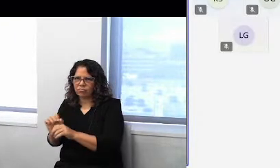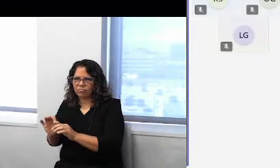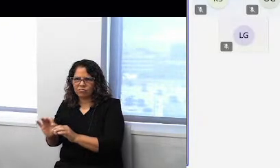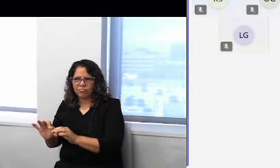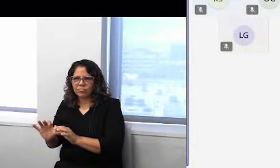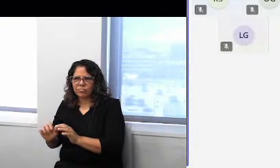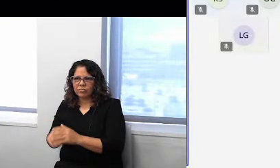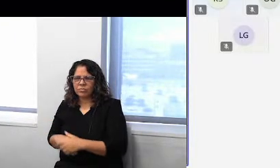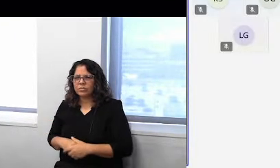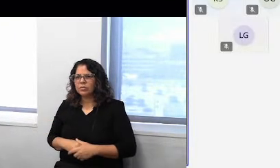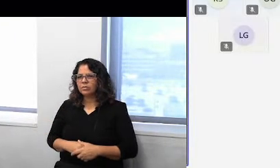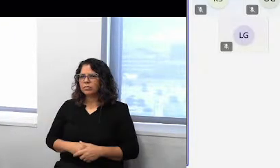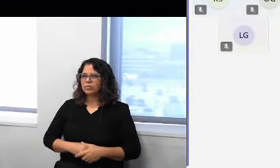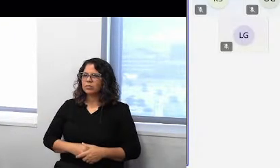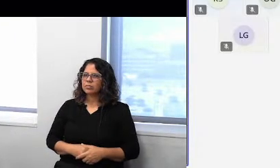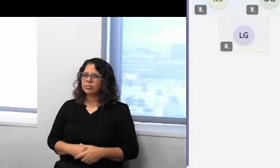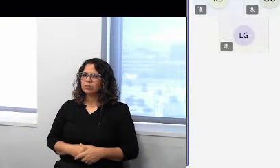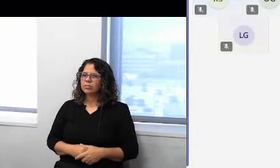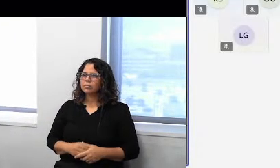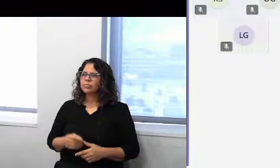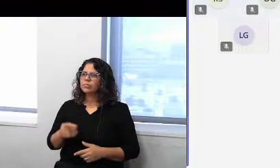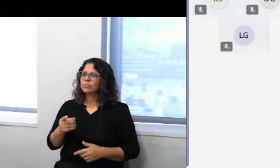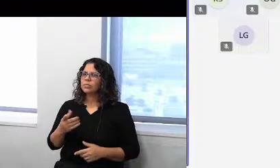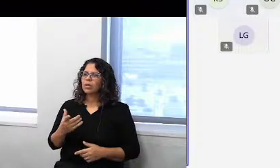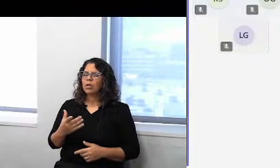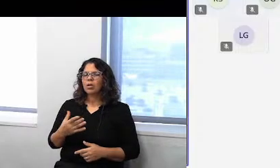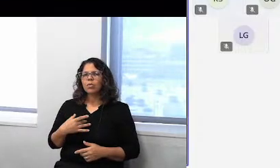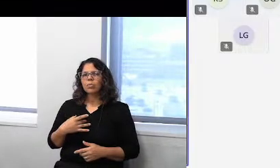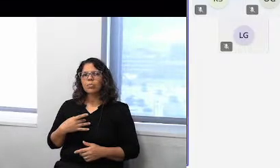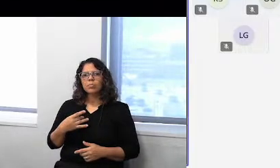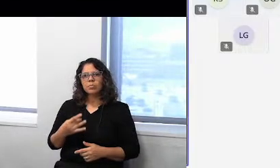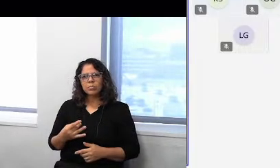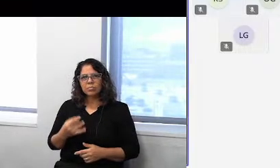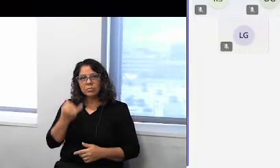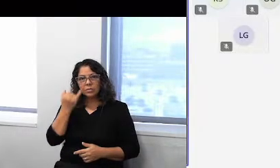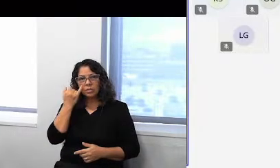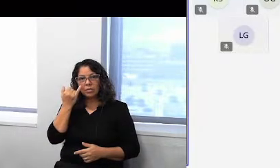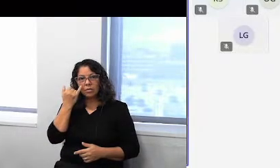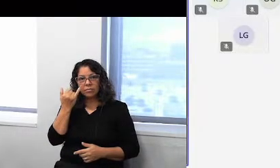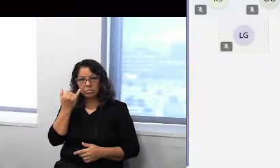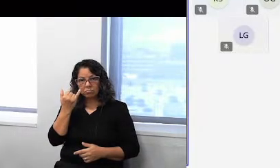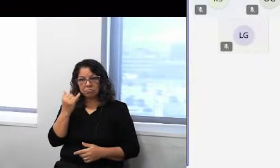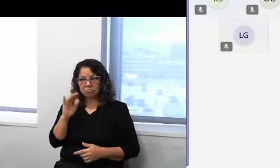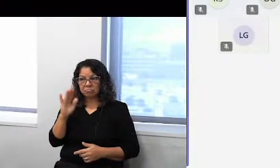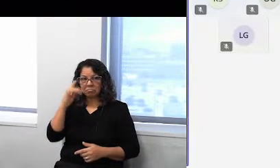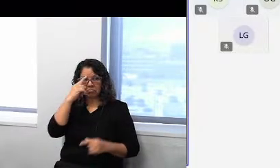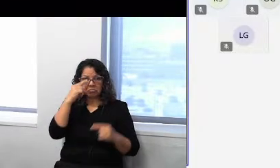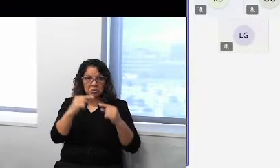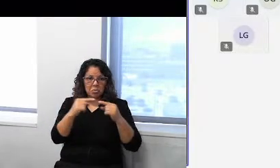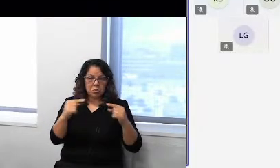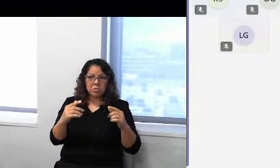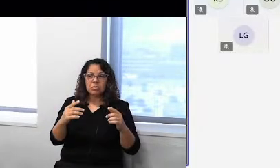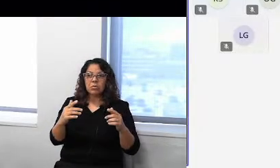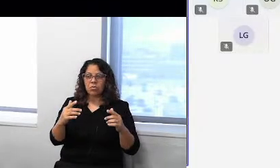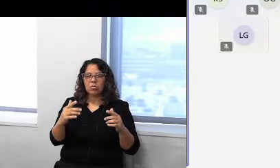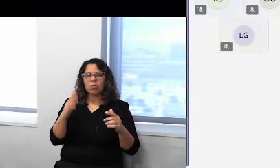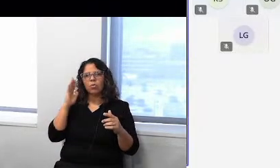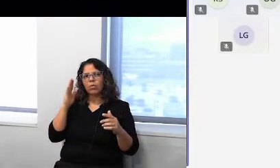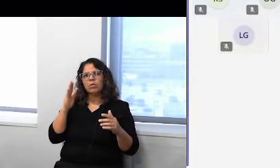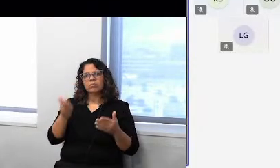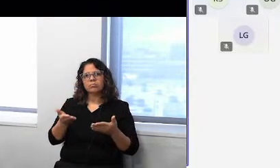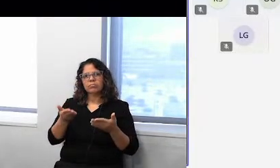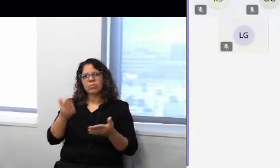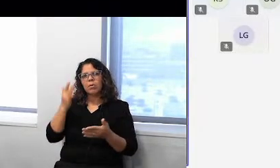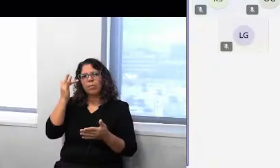Well, I would like the answer to the question. So if there's an objection, I'm overruling it, but I'd like to see what you can do with it. So I